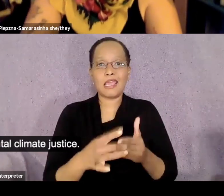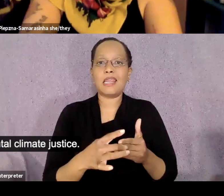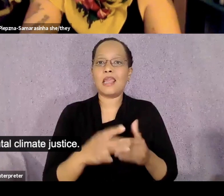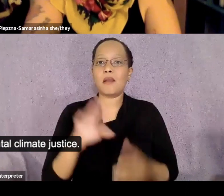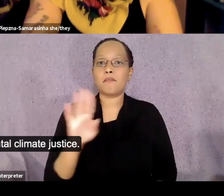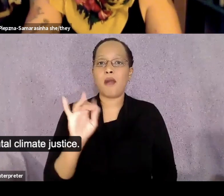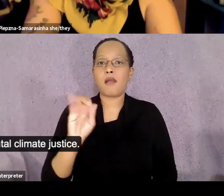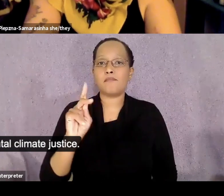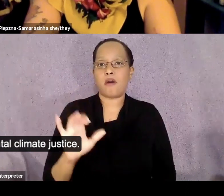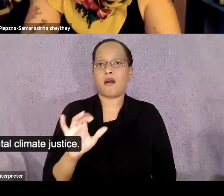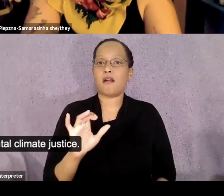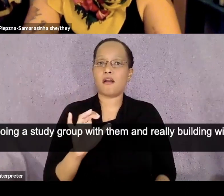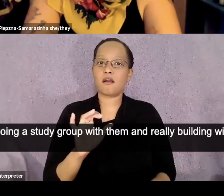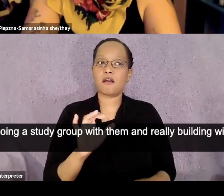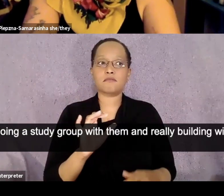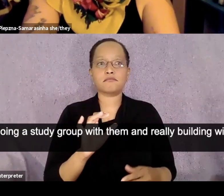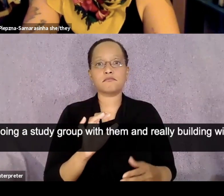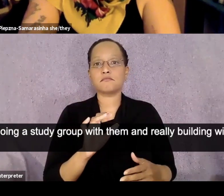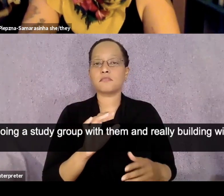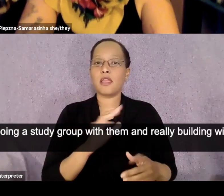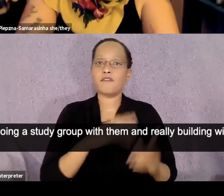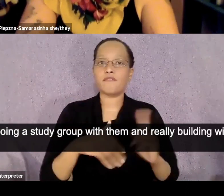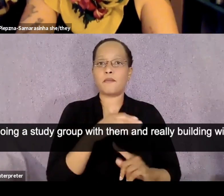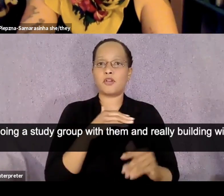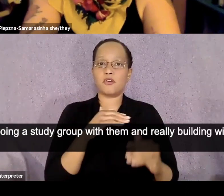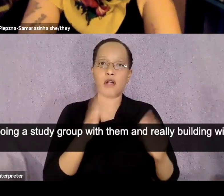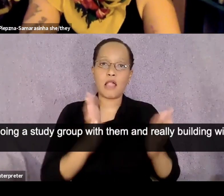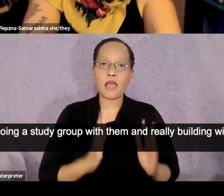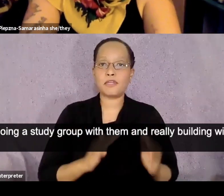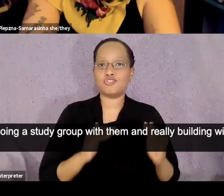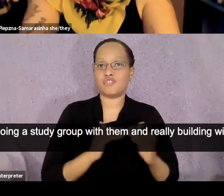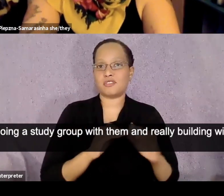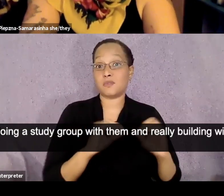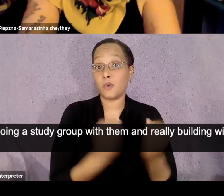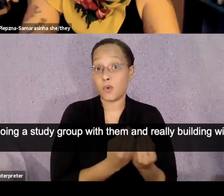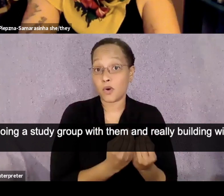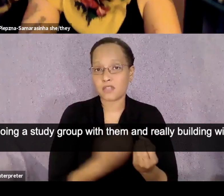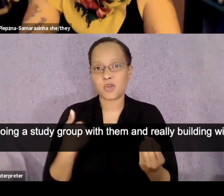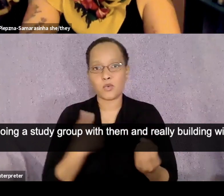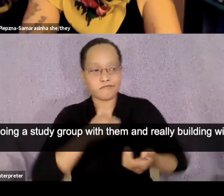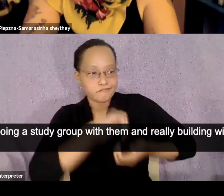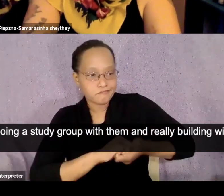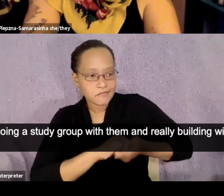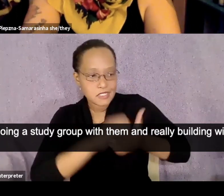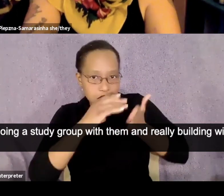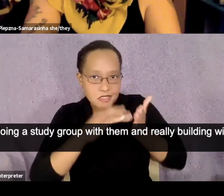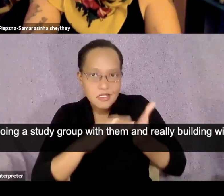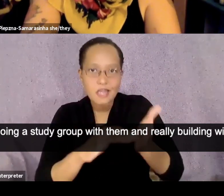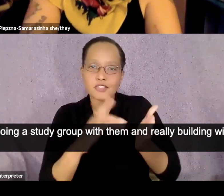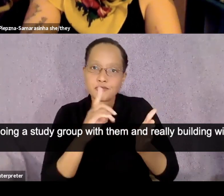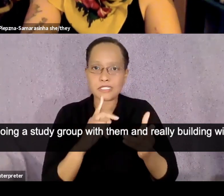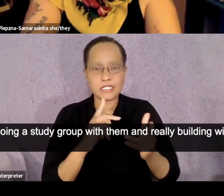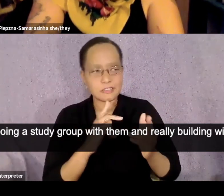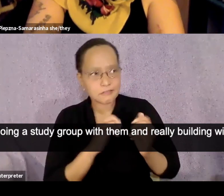justice. They're a climate justice organization. And we're doing a study group with them and really building with them to have